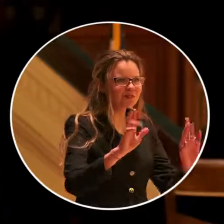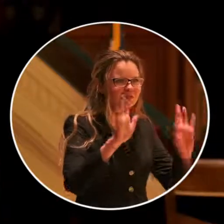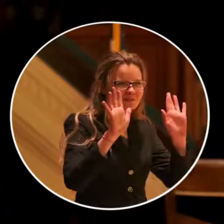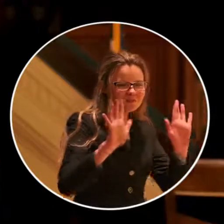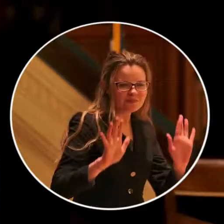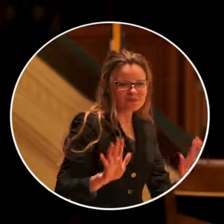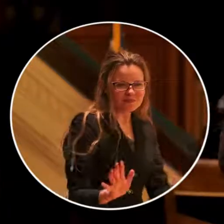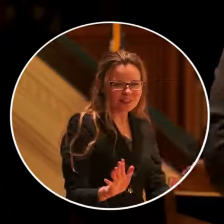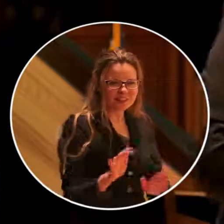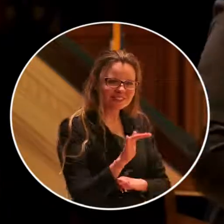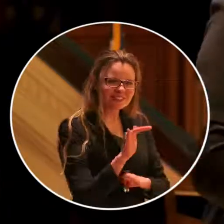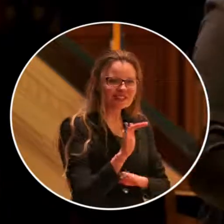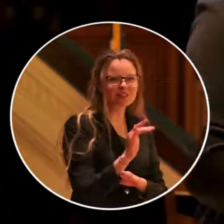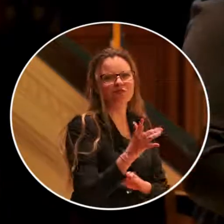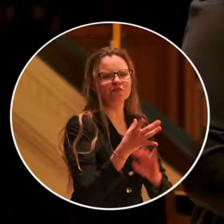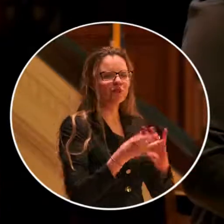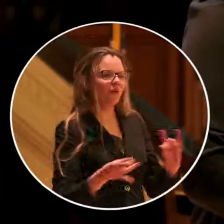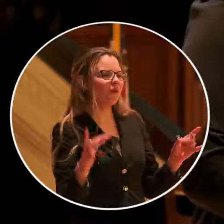of stories?